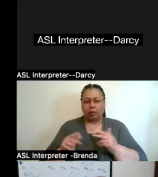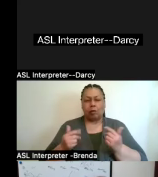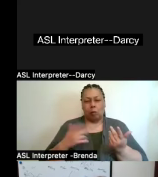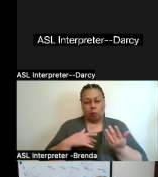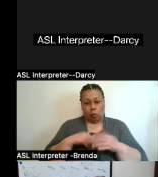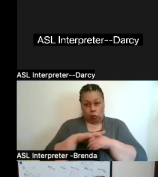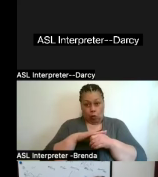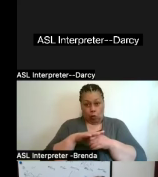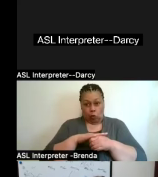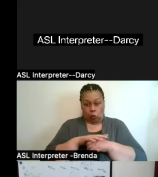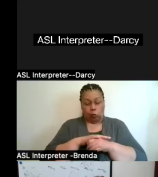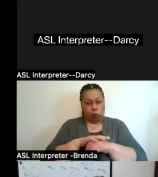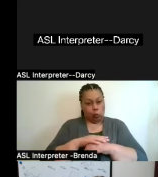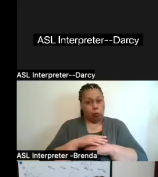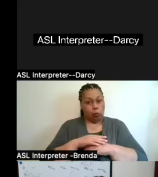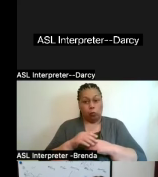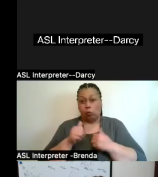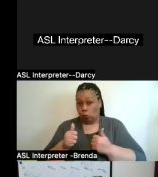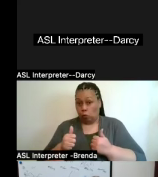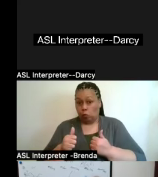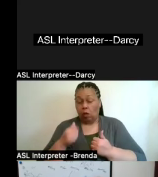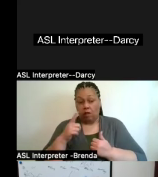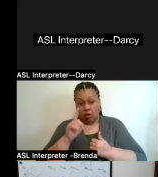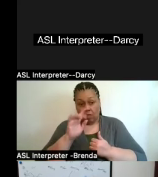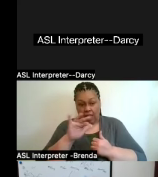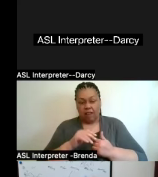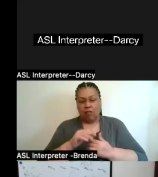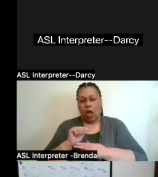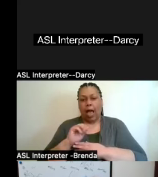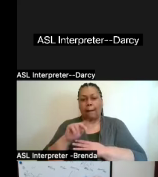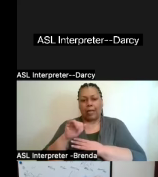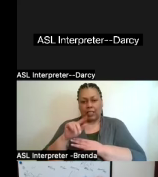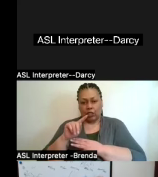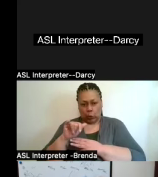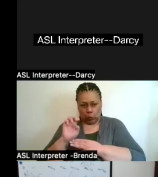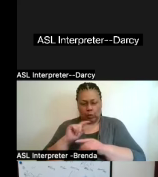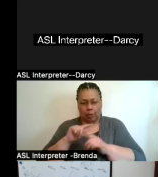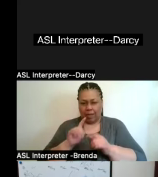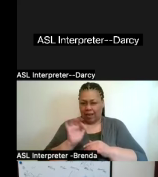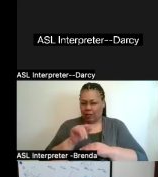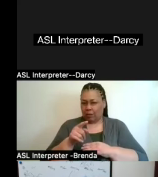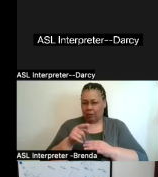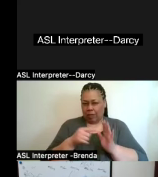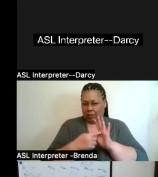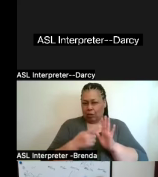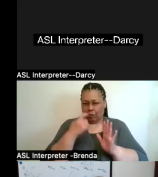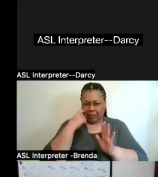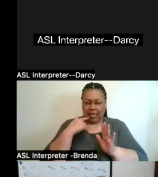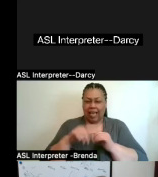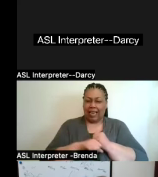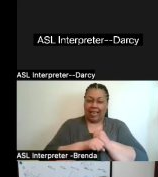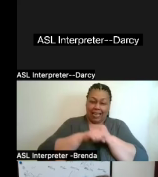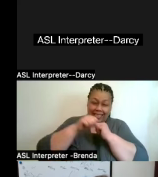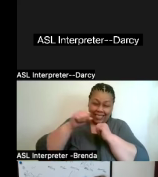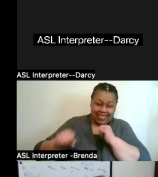really well for that, or an amplitude-based magnitude. But in this case, as you saw before, we have a very extended signal and there